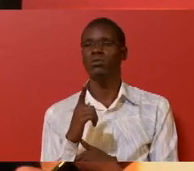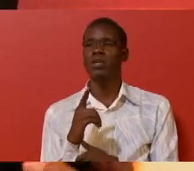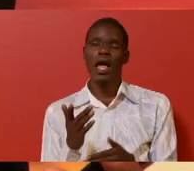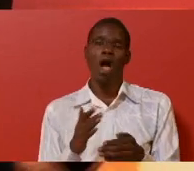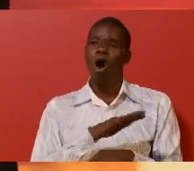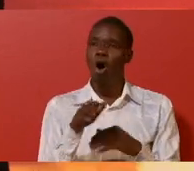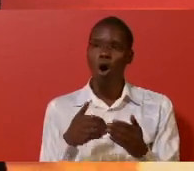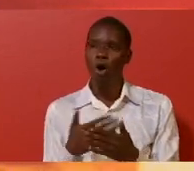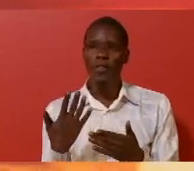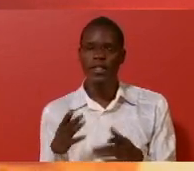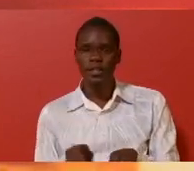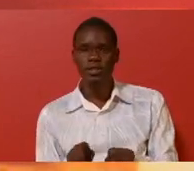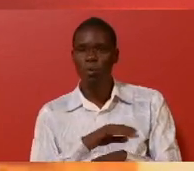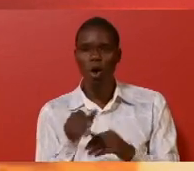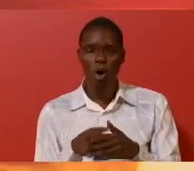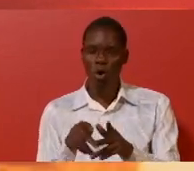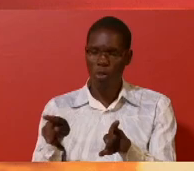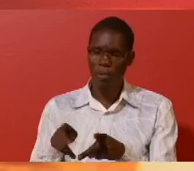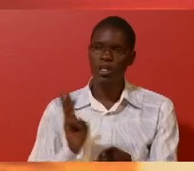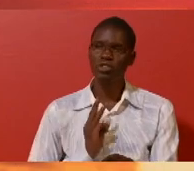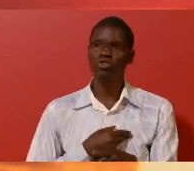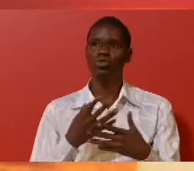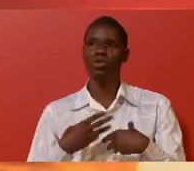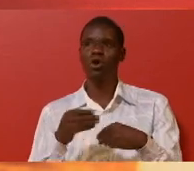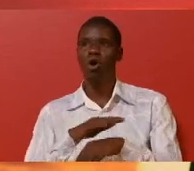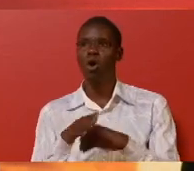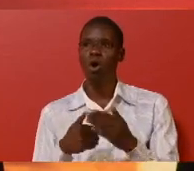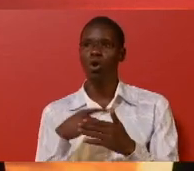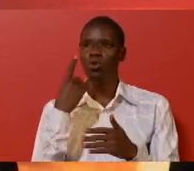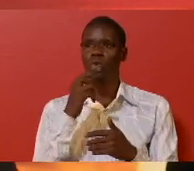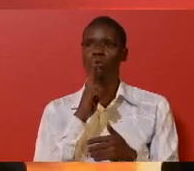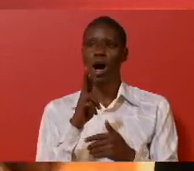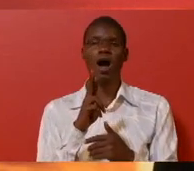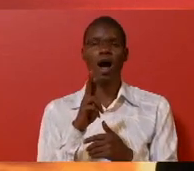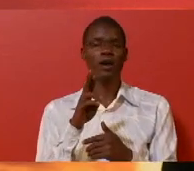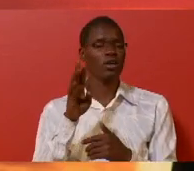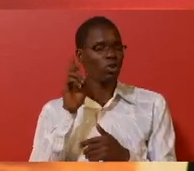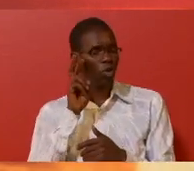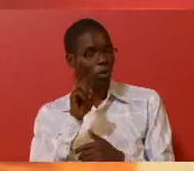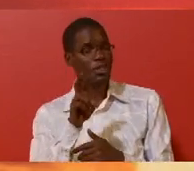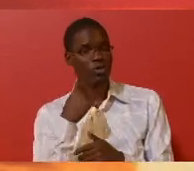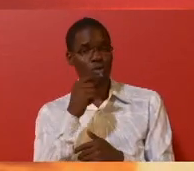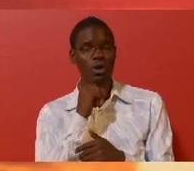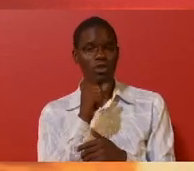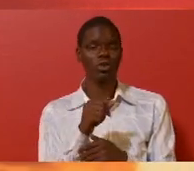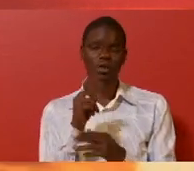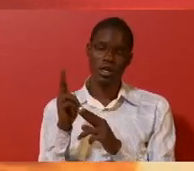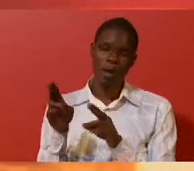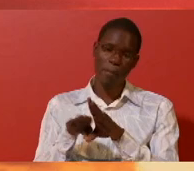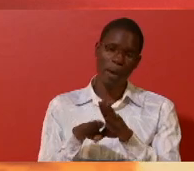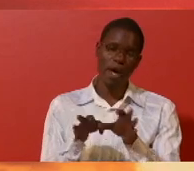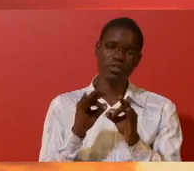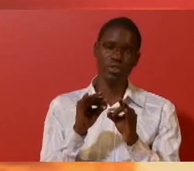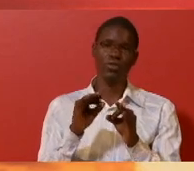Almost everywhere we go, and for those of you who are watching on television, who are not members of the Seventh-day Adventist Church, you may not